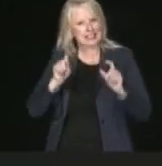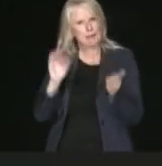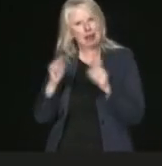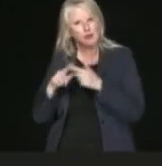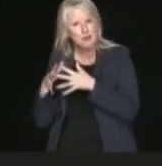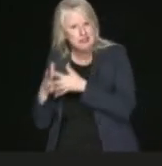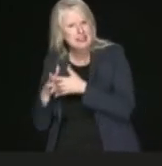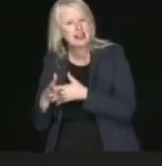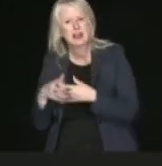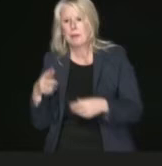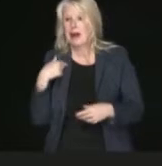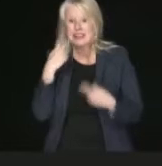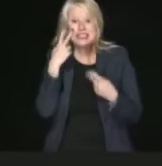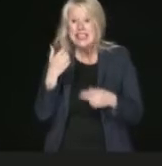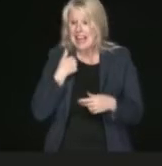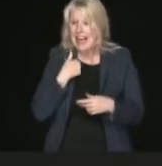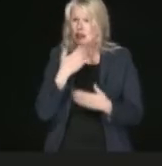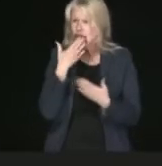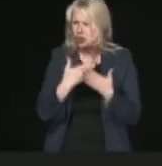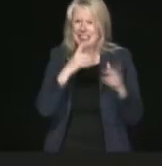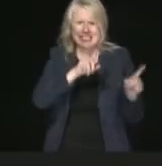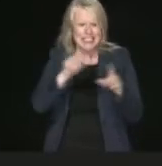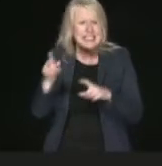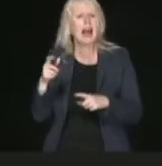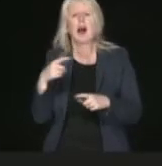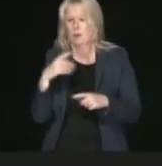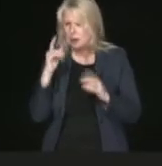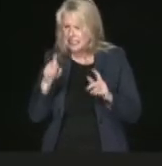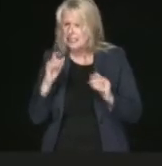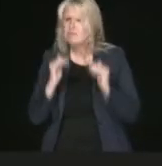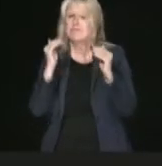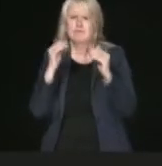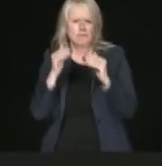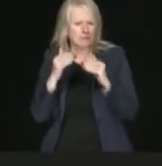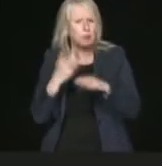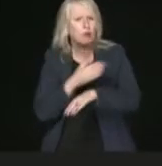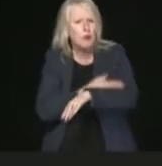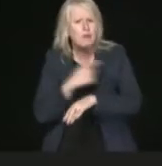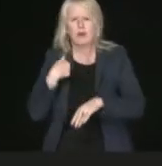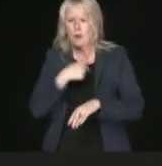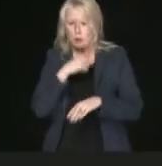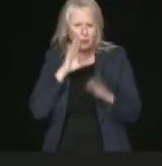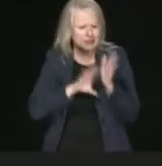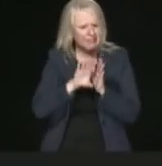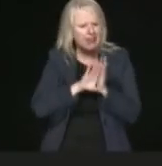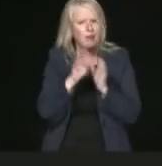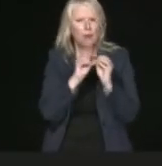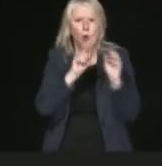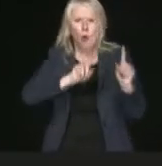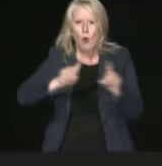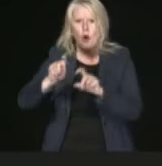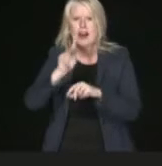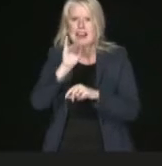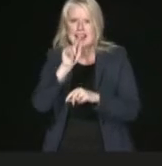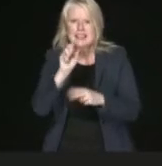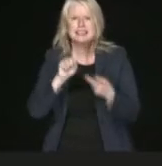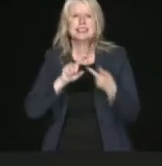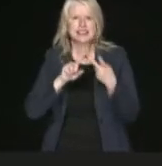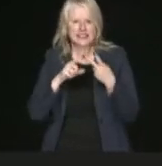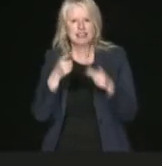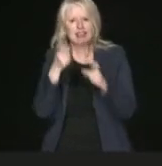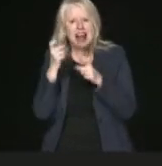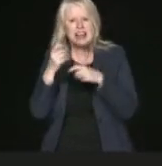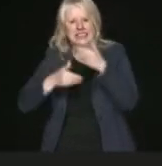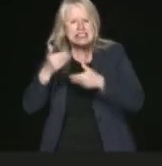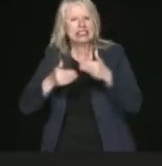but absolutely can get better, and we're going to continue to develop more testing kits, faster testing, because we know that even as we